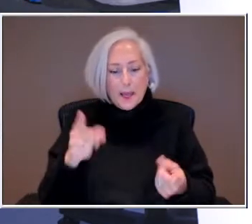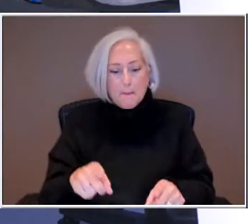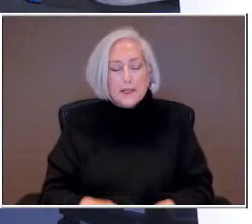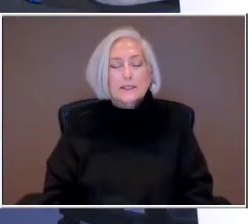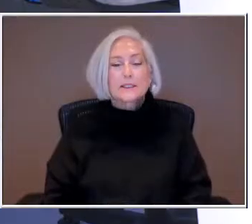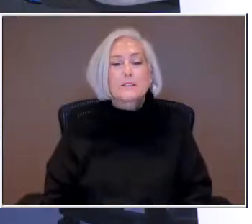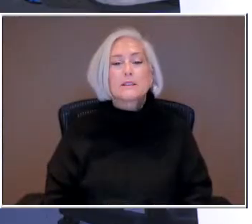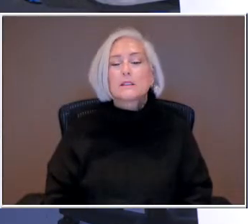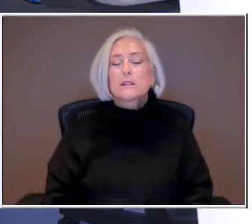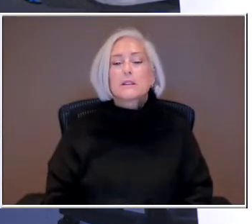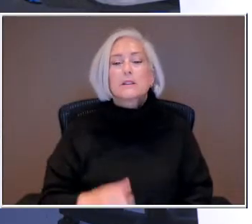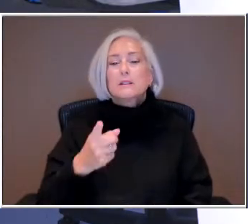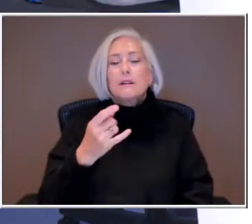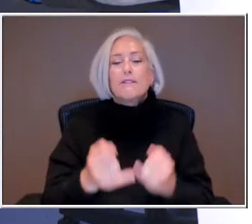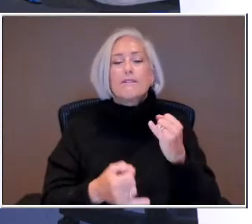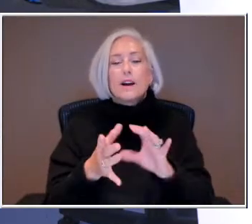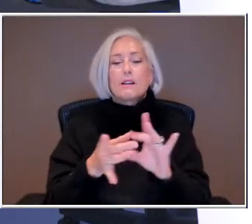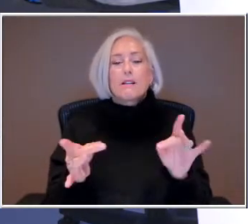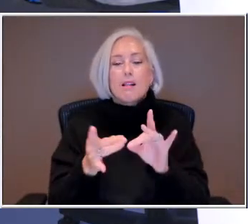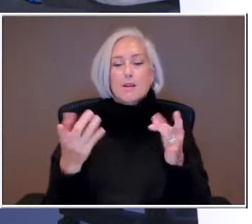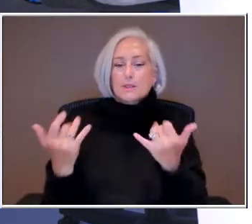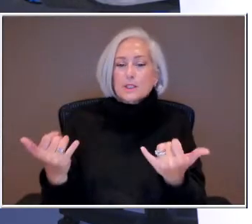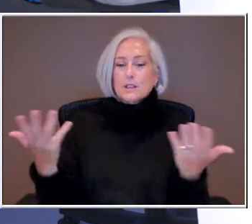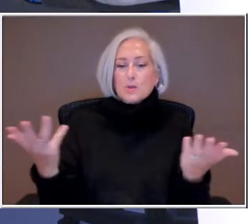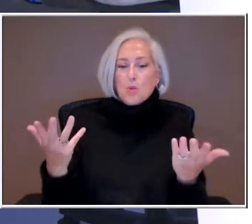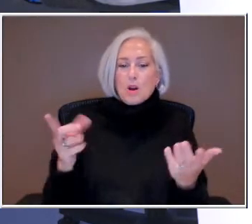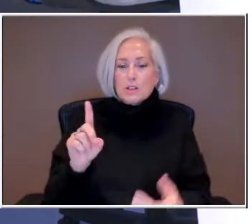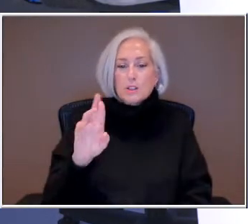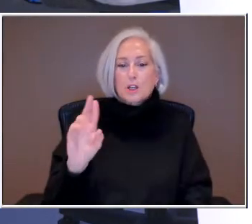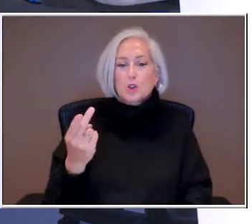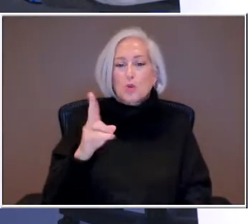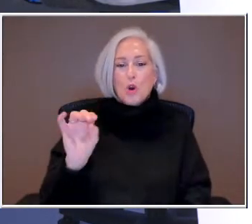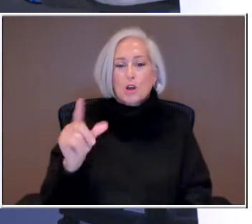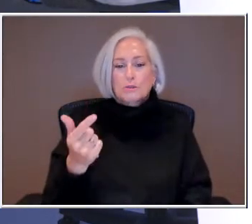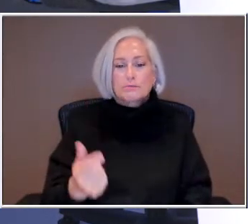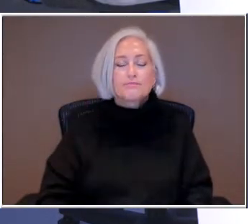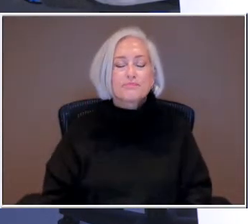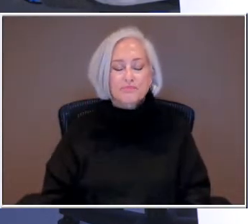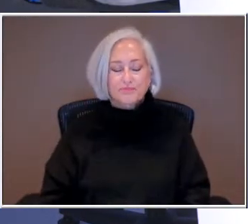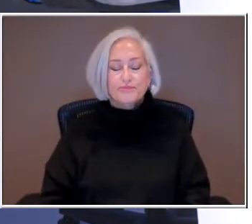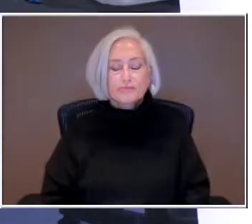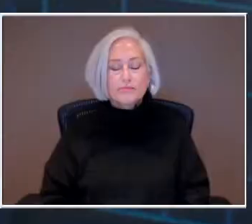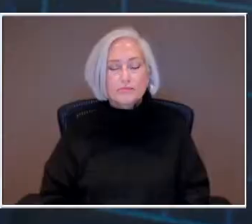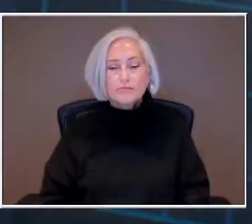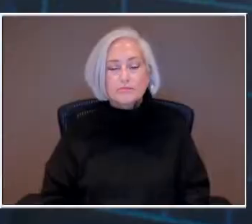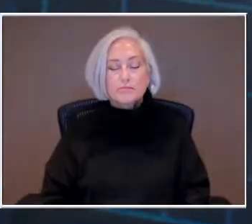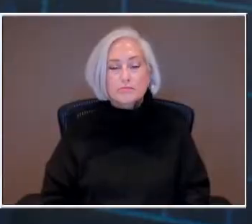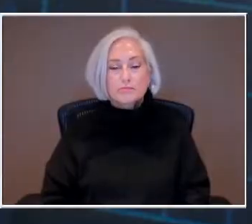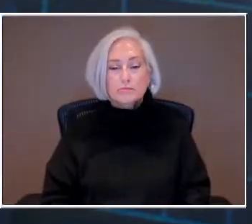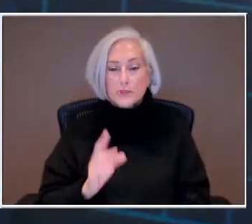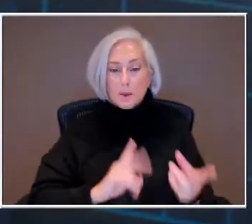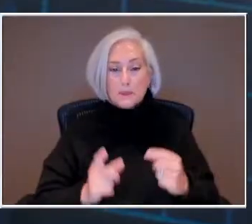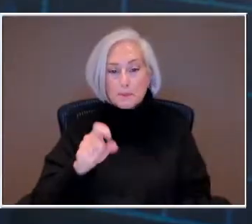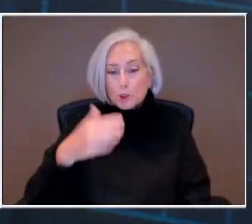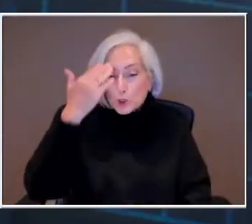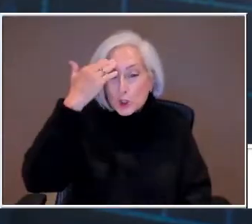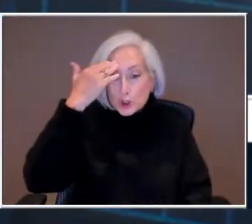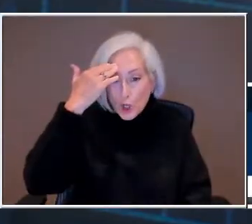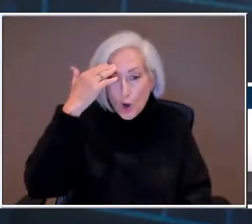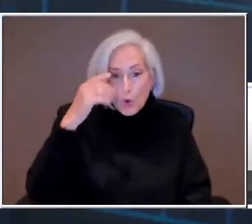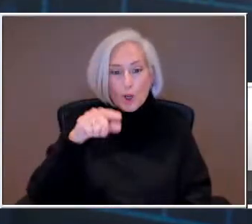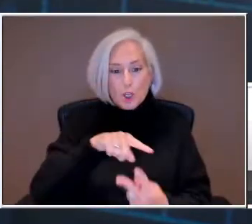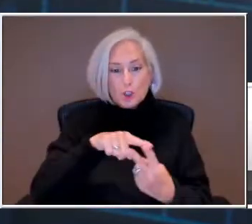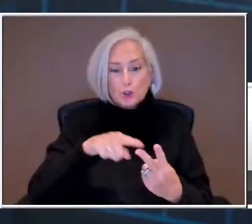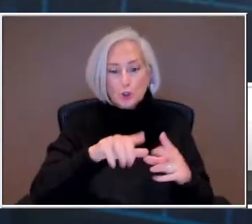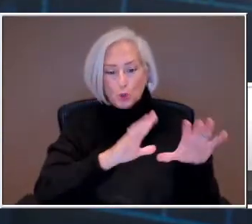takeaway today? What do you want people to really, really get from our conversation? So I think people should be aware that there's two categories of lung